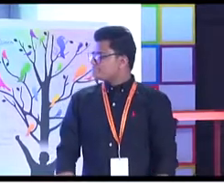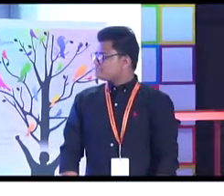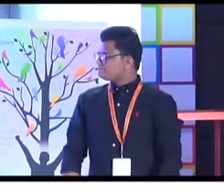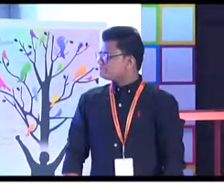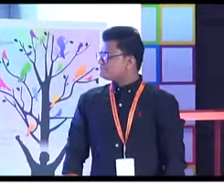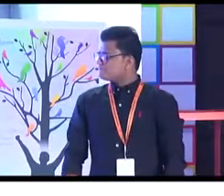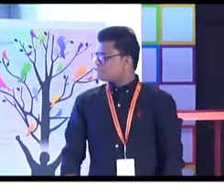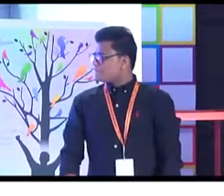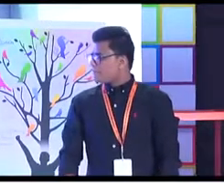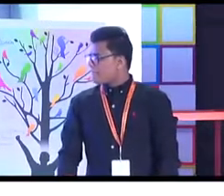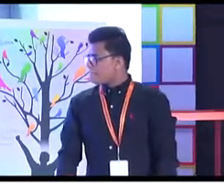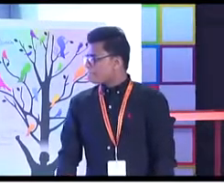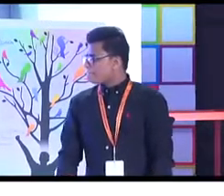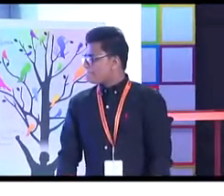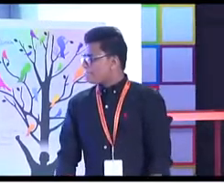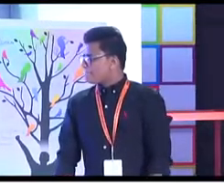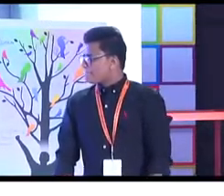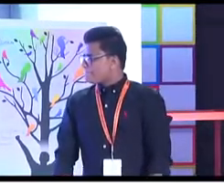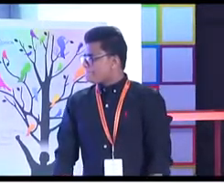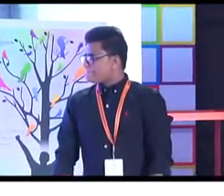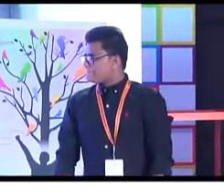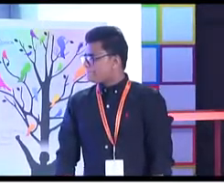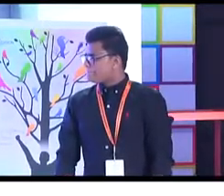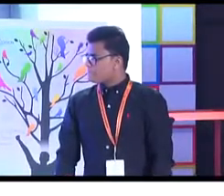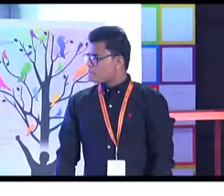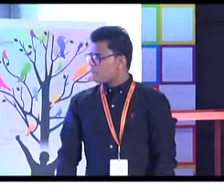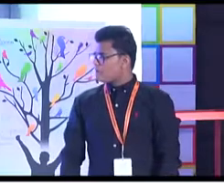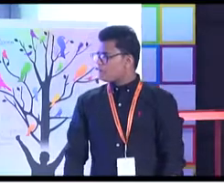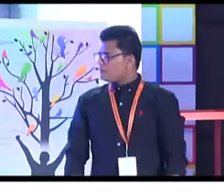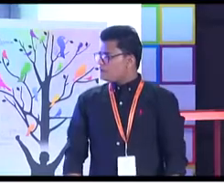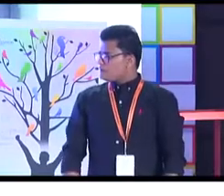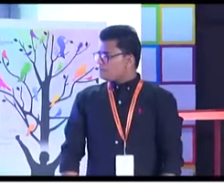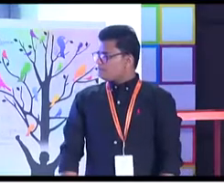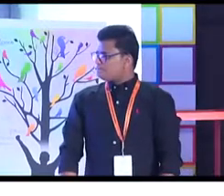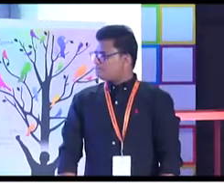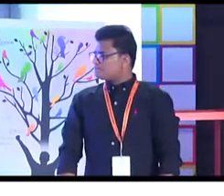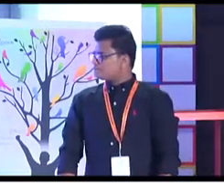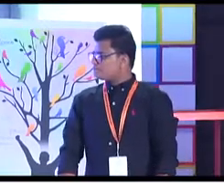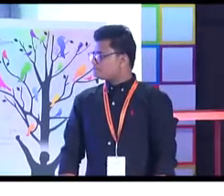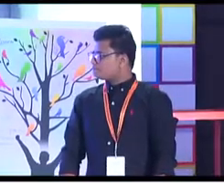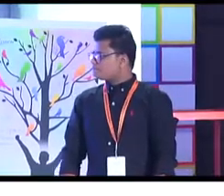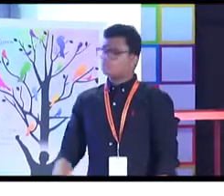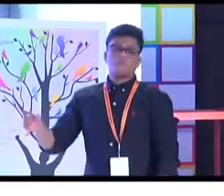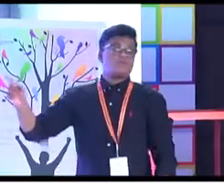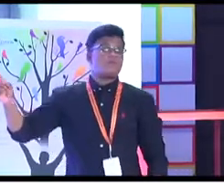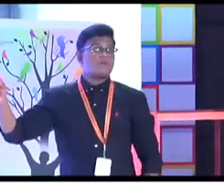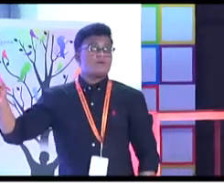You know, after that, when I confined myself in small